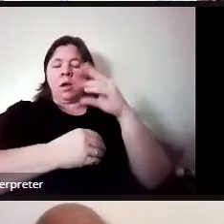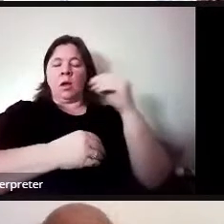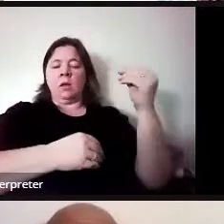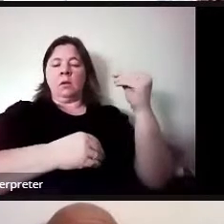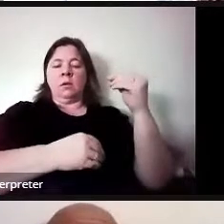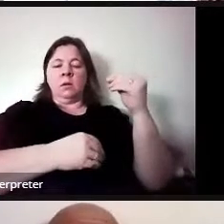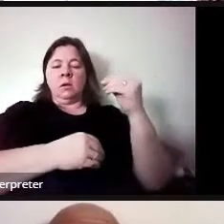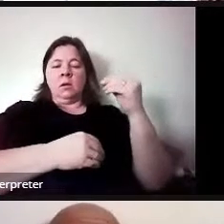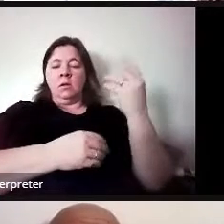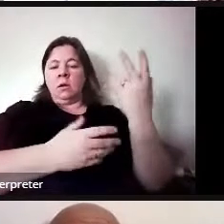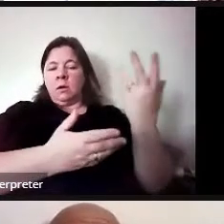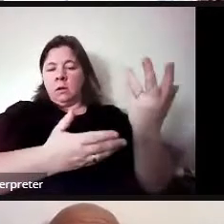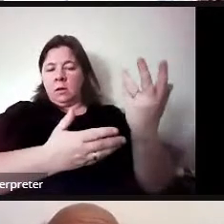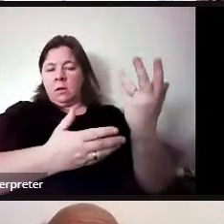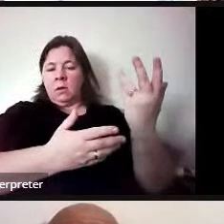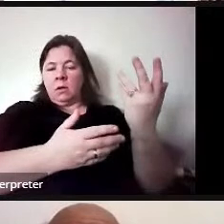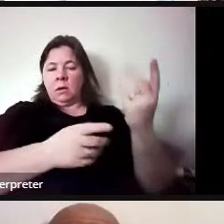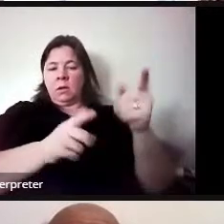yeah, so